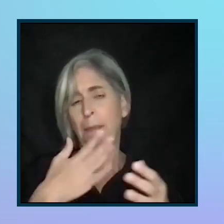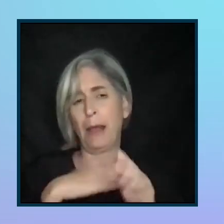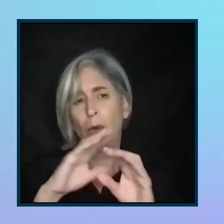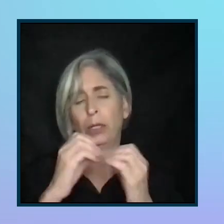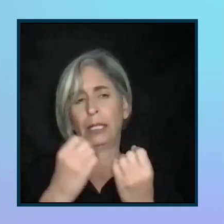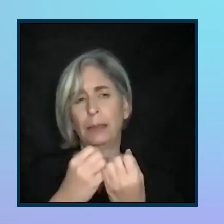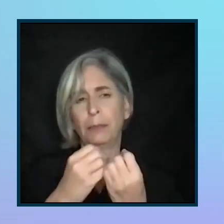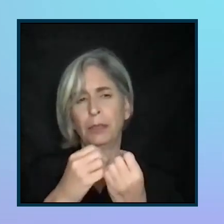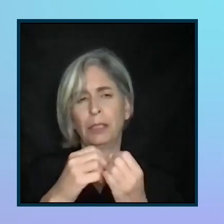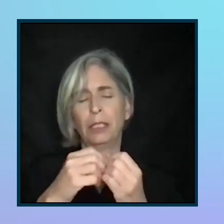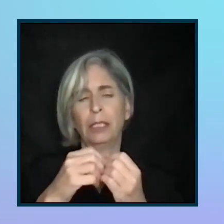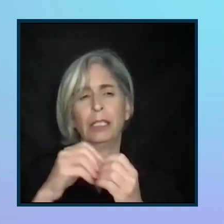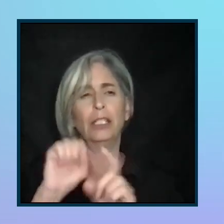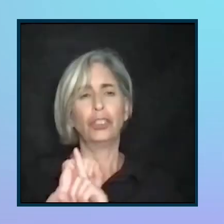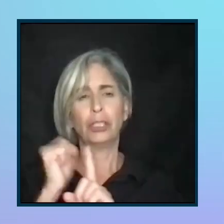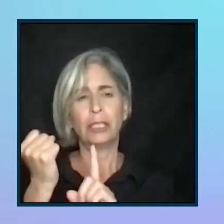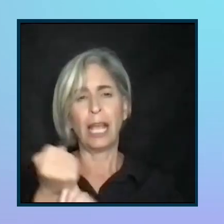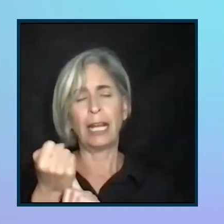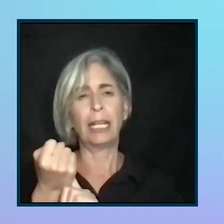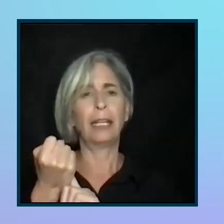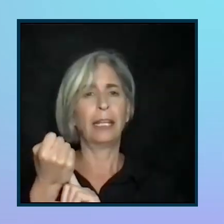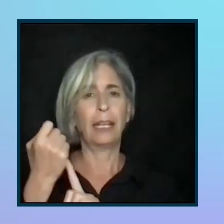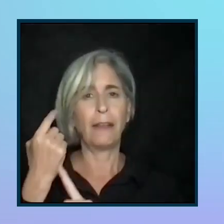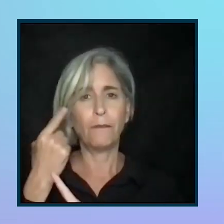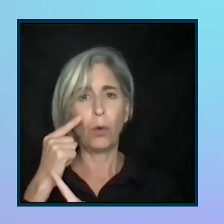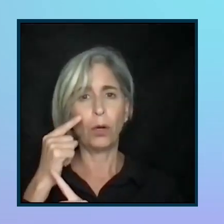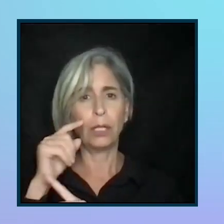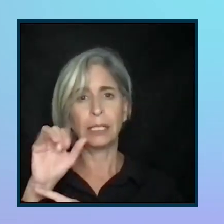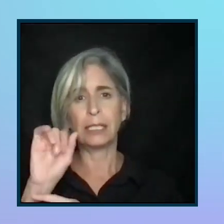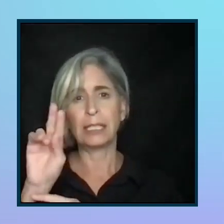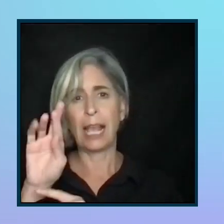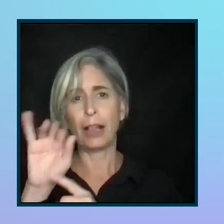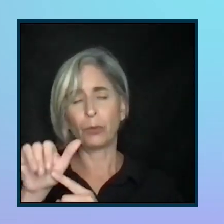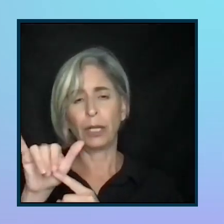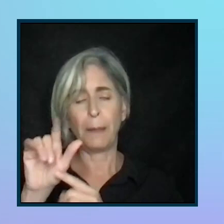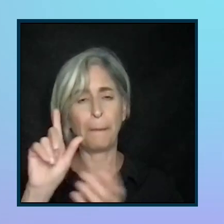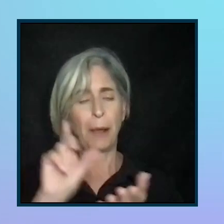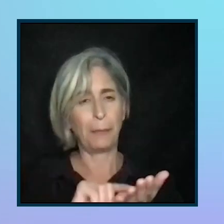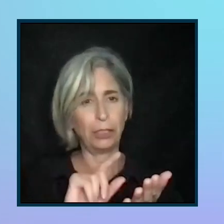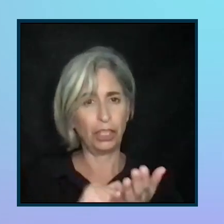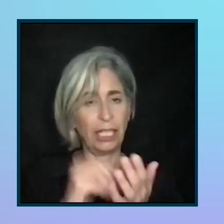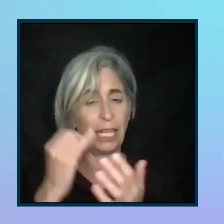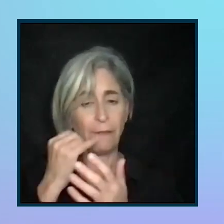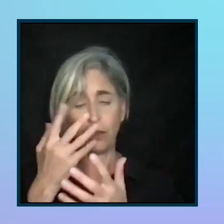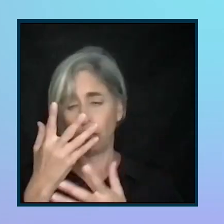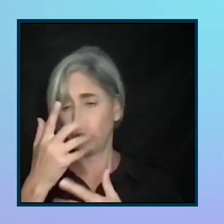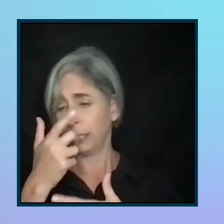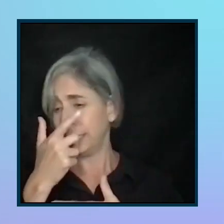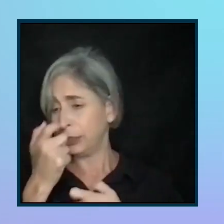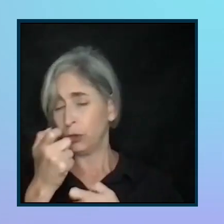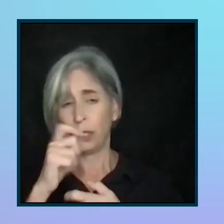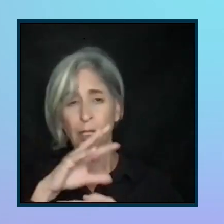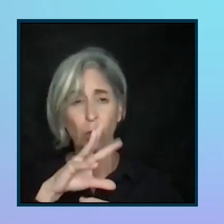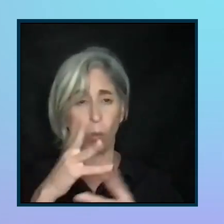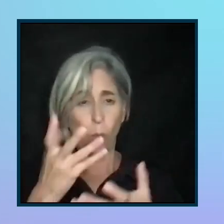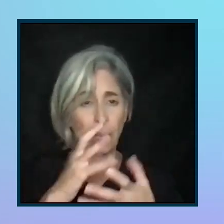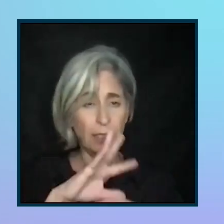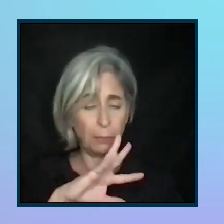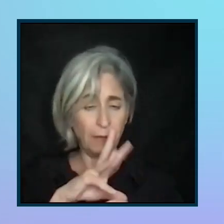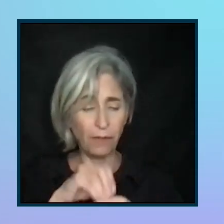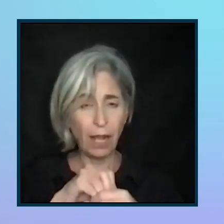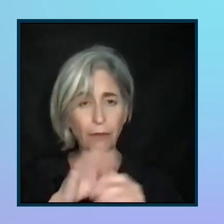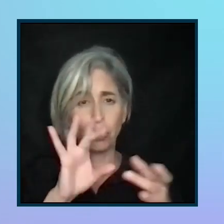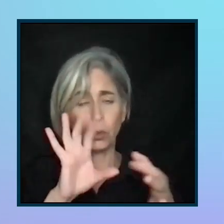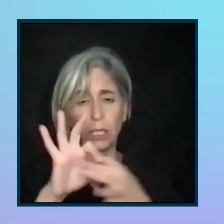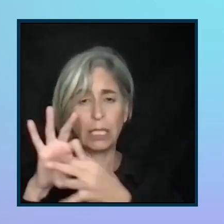Society for Scholarly Publishing, very good place for a person that's involved and interested in accessibility to be able to connect